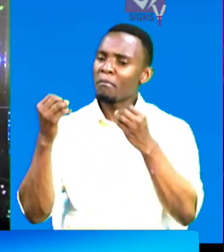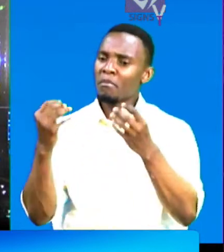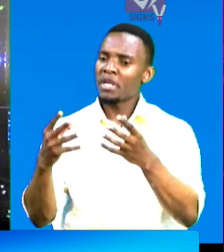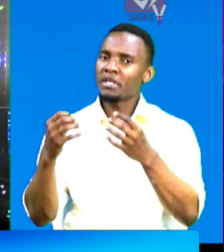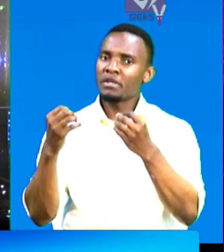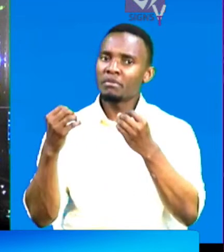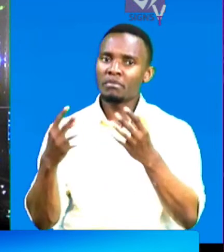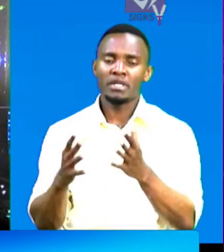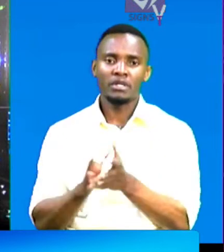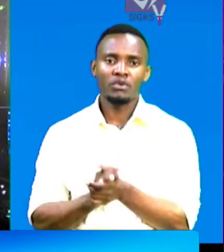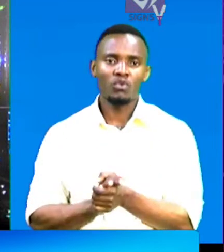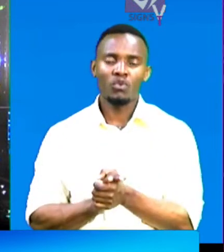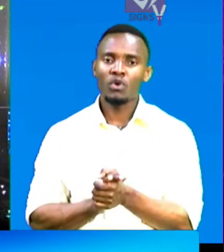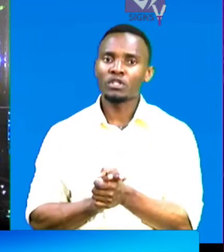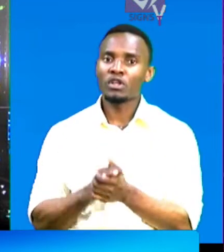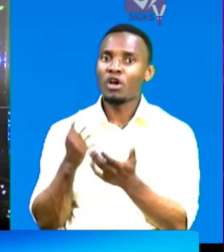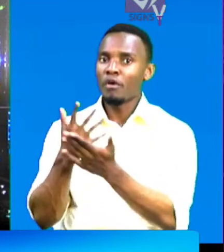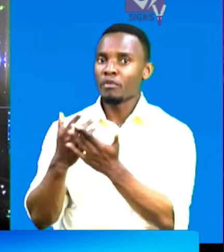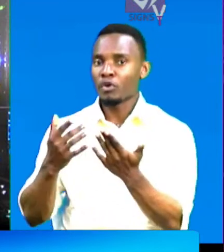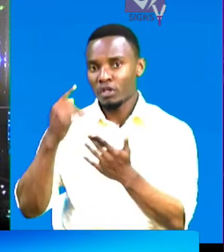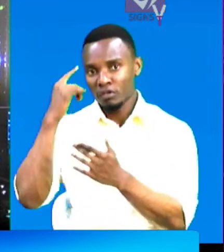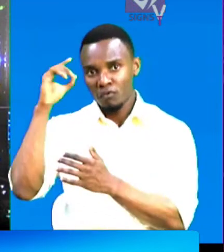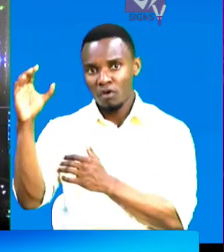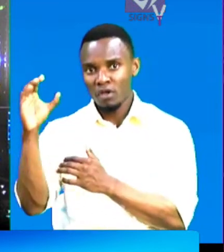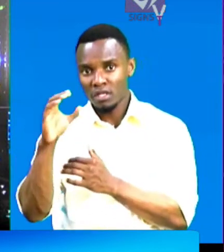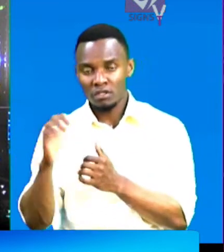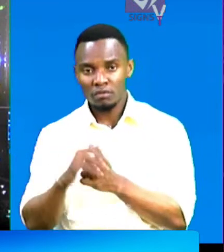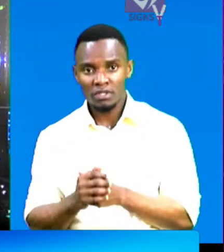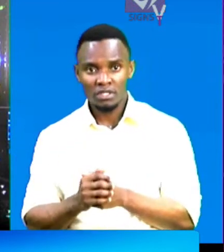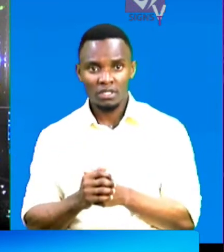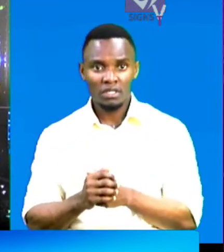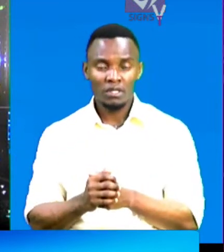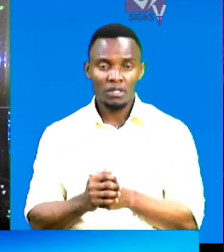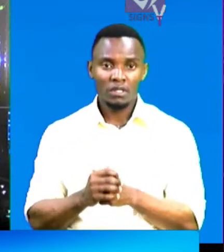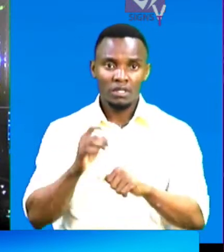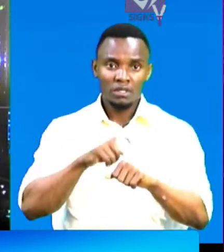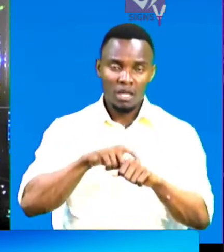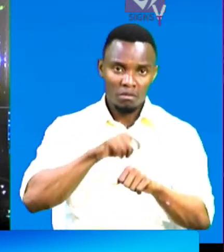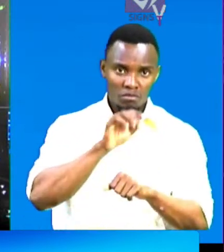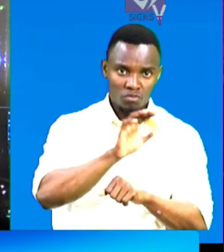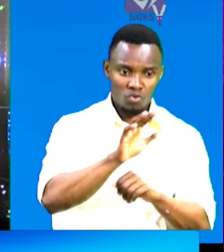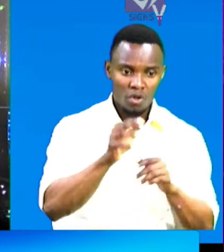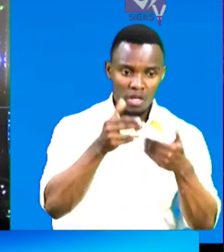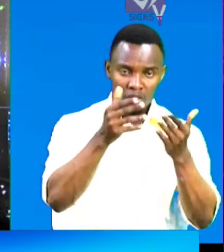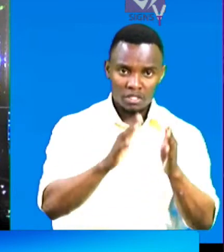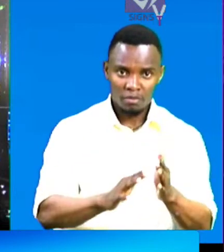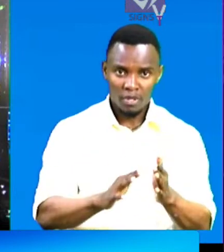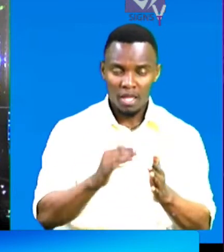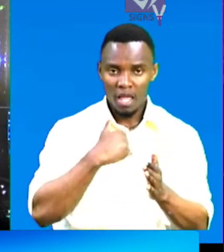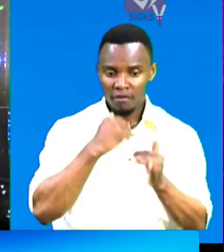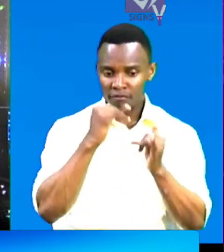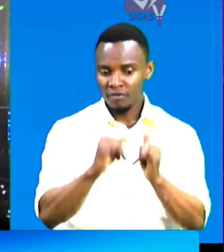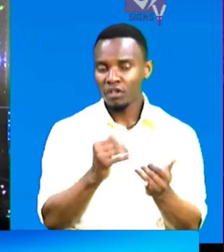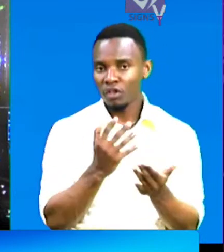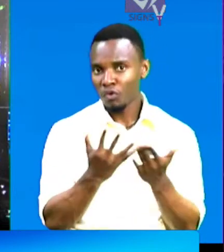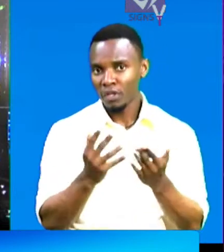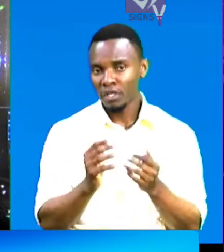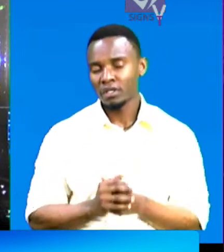customers as soon as your supplier stocks a new product. Okay,